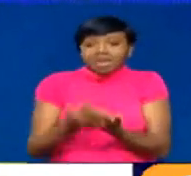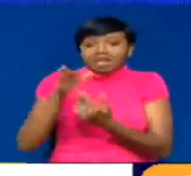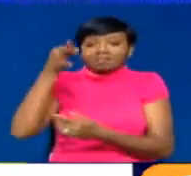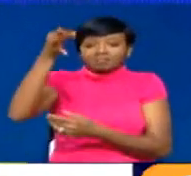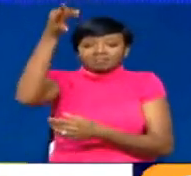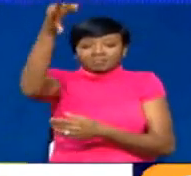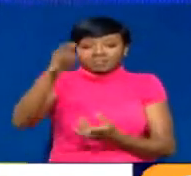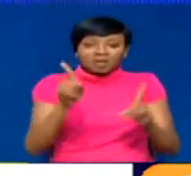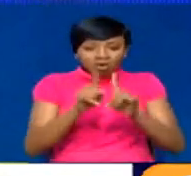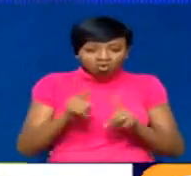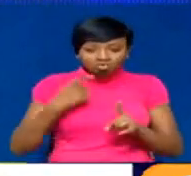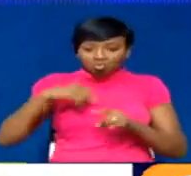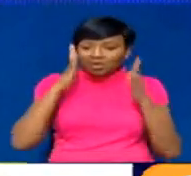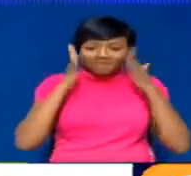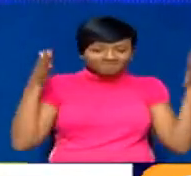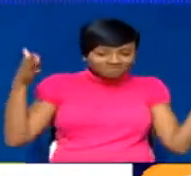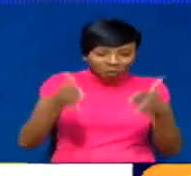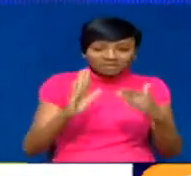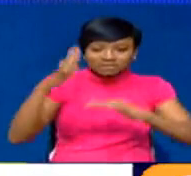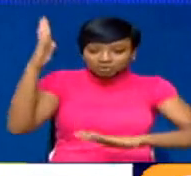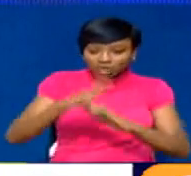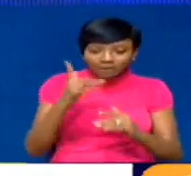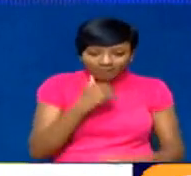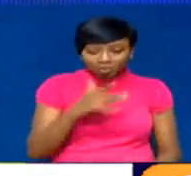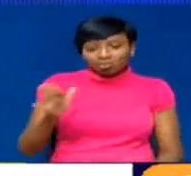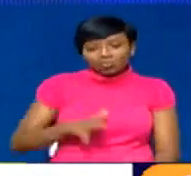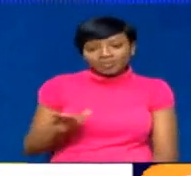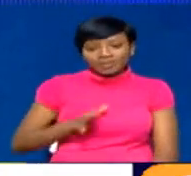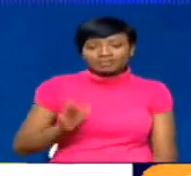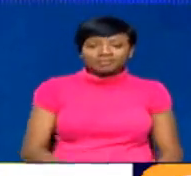very deliberate focus on women.